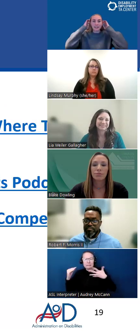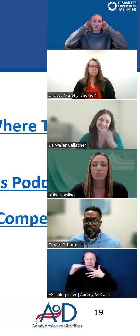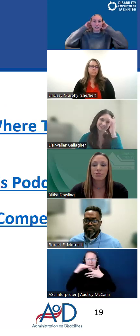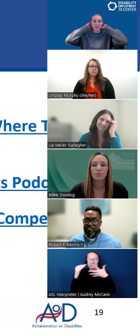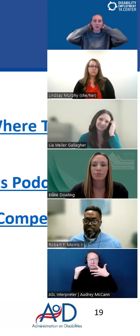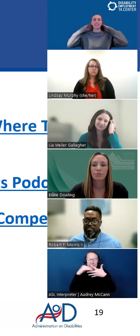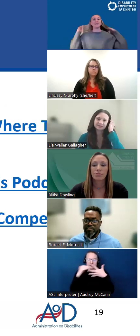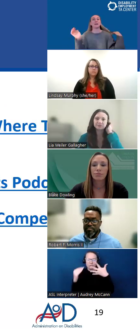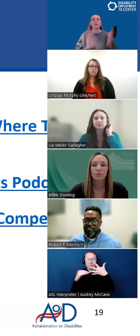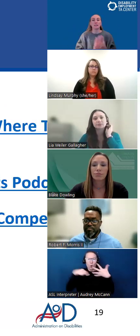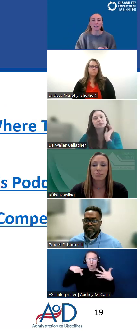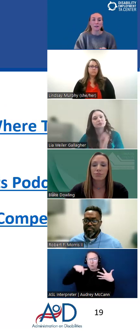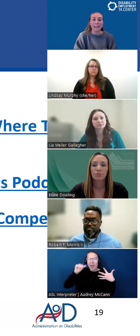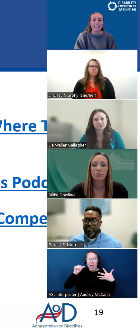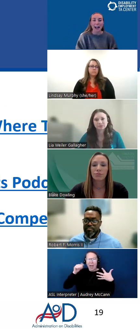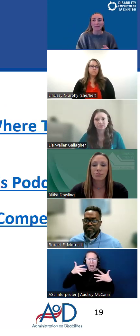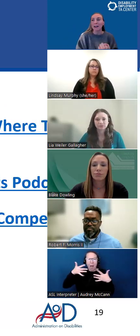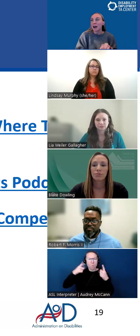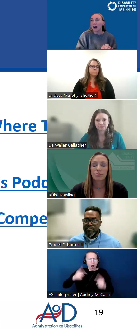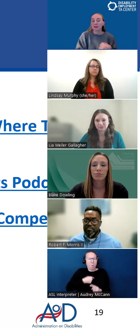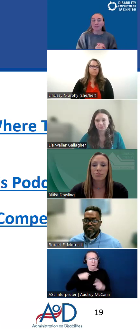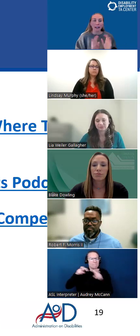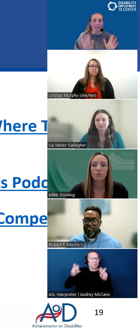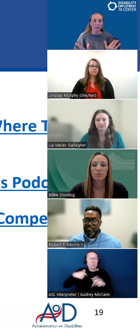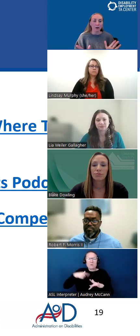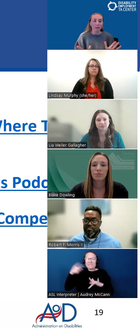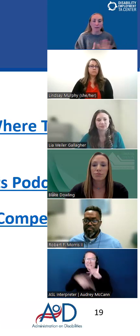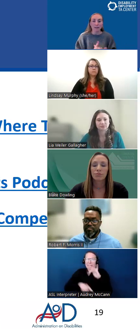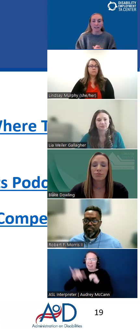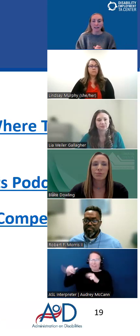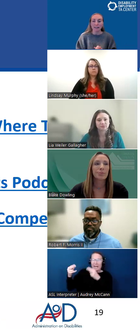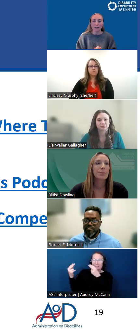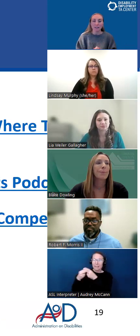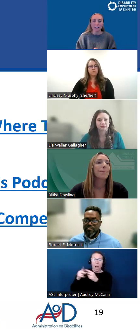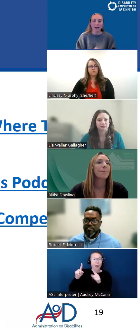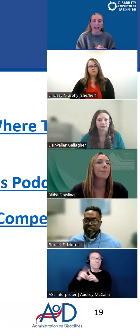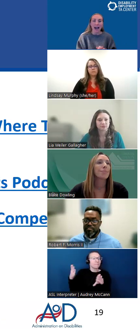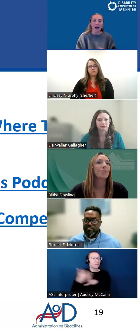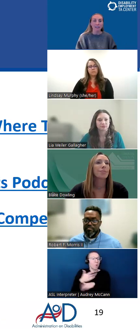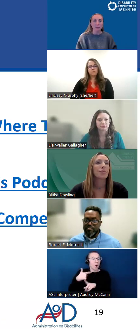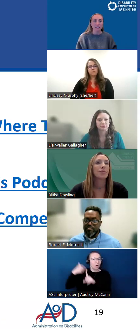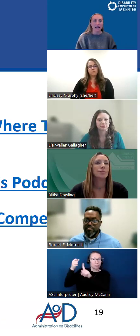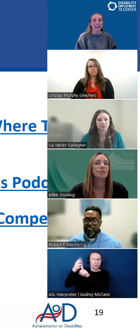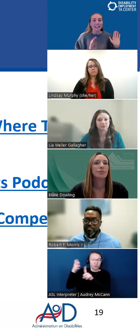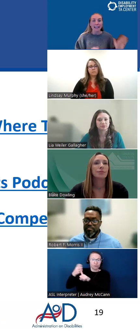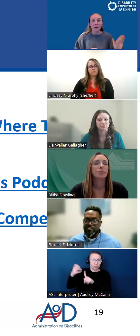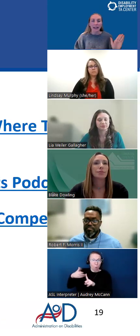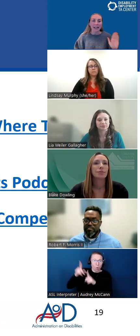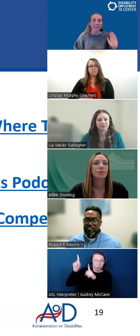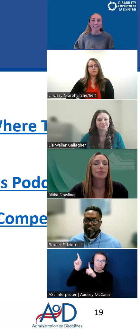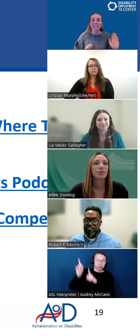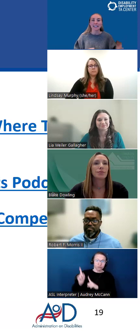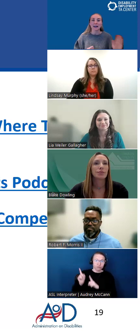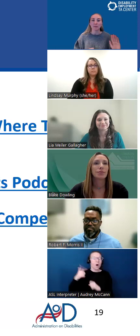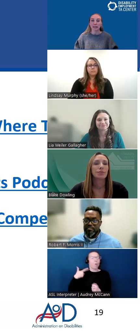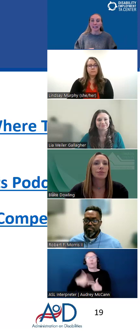panelist discussion. So we're going to skip over our Q&A slide. But before I go over some of these great resources that we have, I just want to say thank you